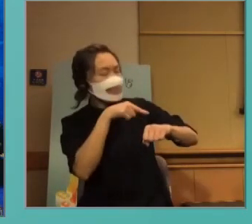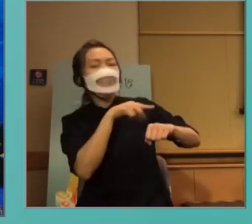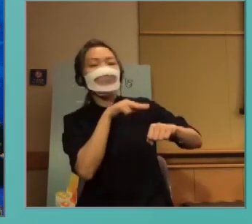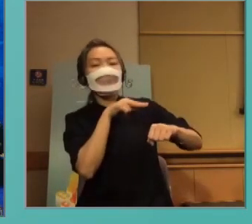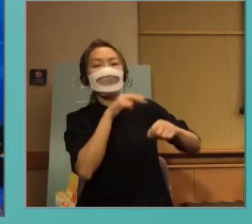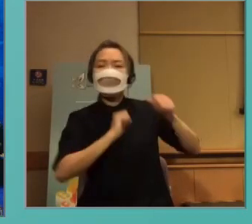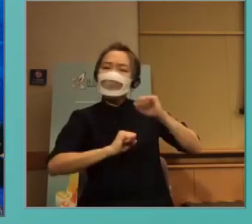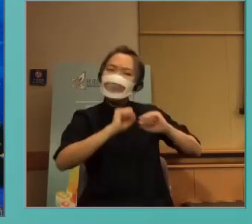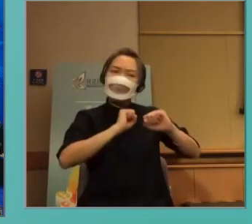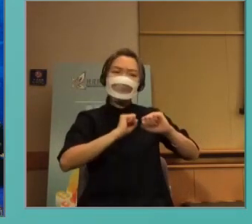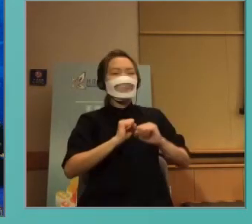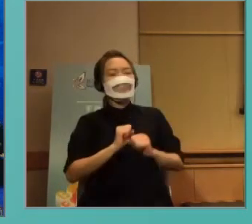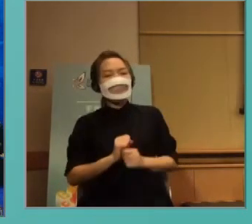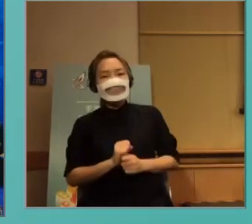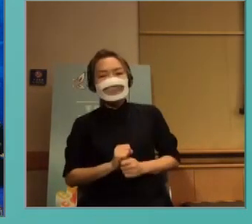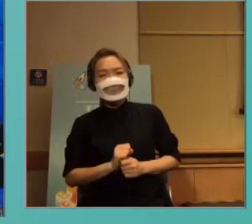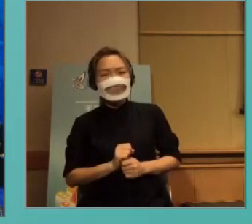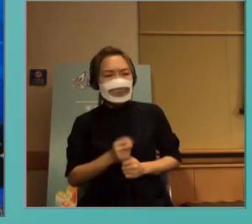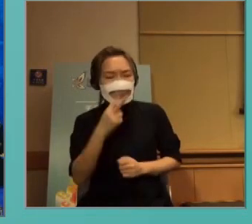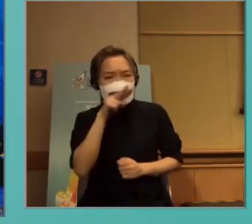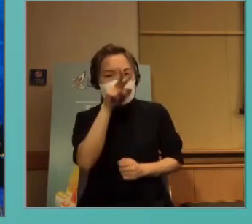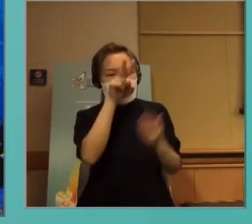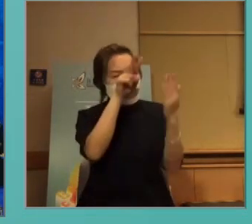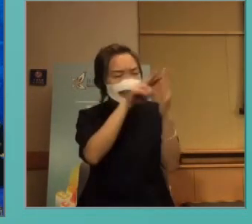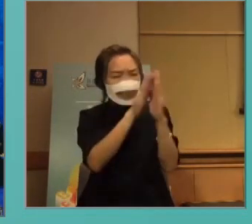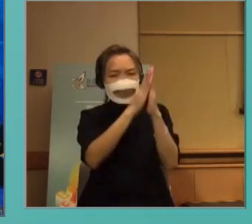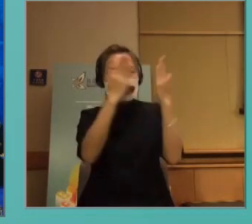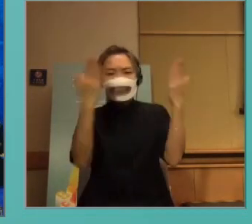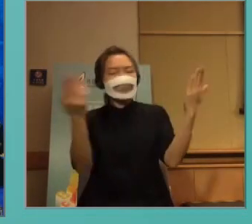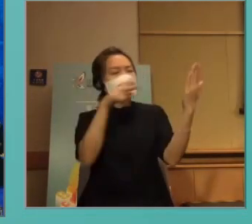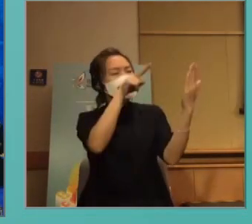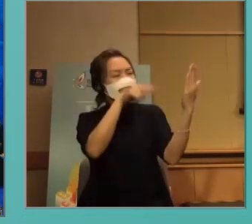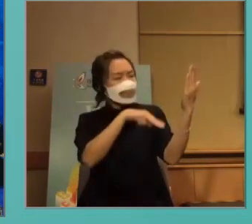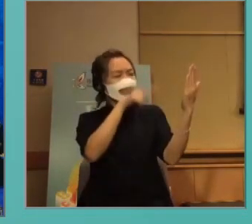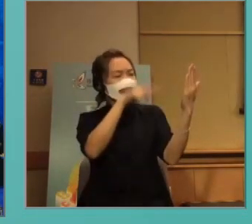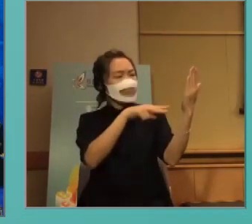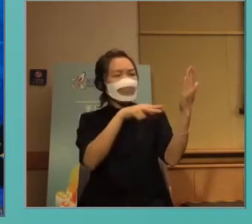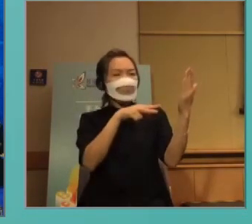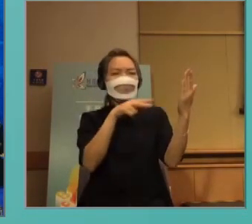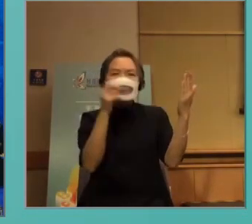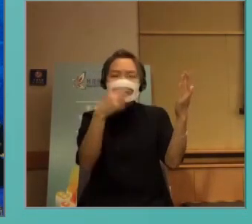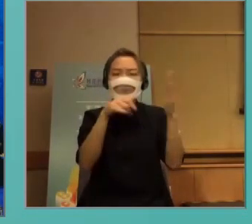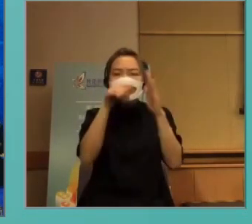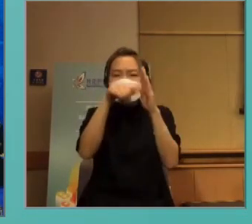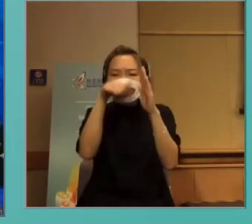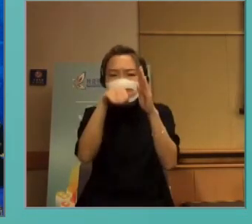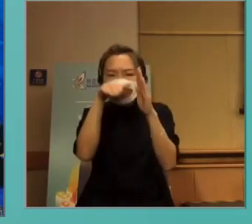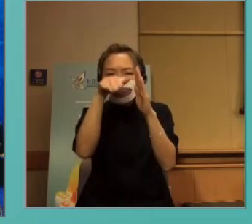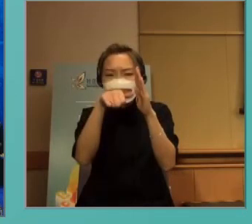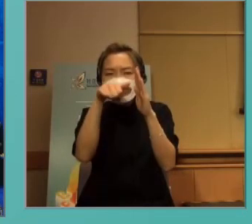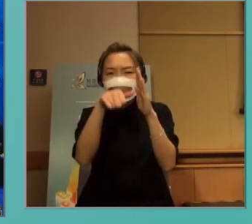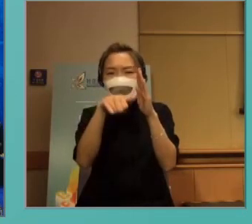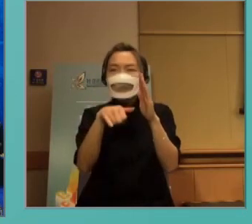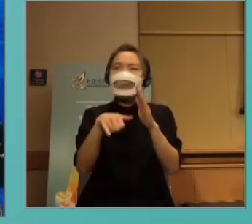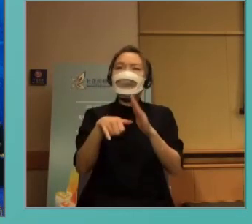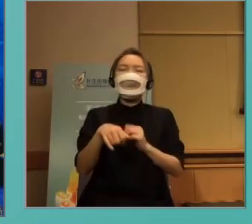a lot of YouTube. Like, if there's any of these terminologies that we've been talking about that you're not very clear about them, don't worry. You can always